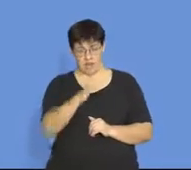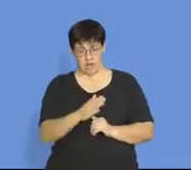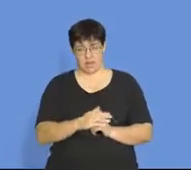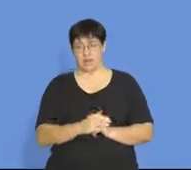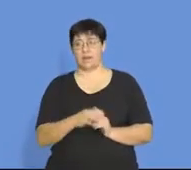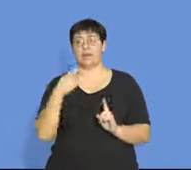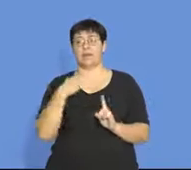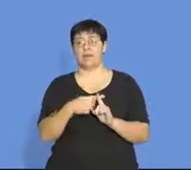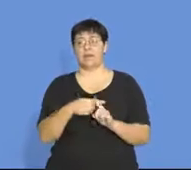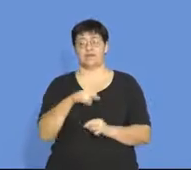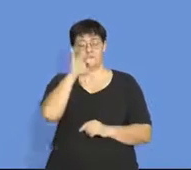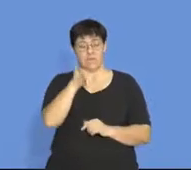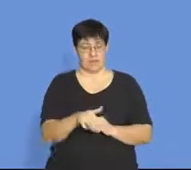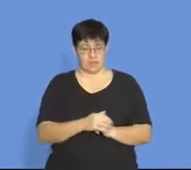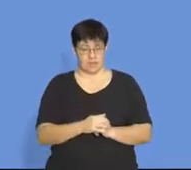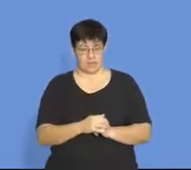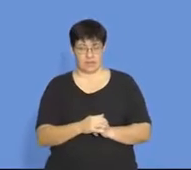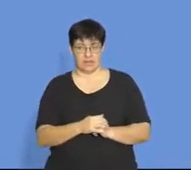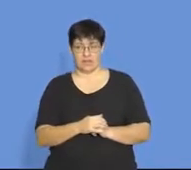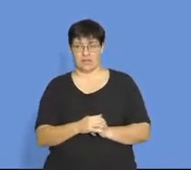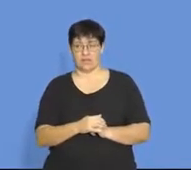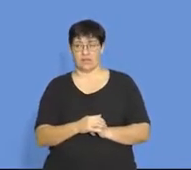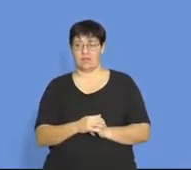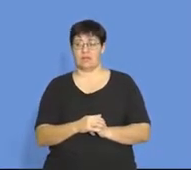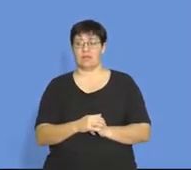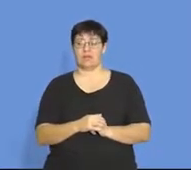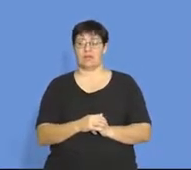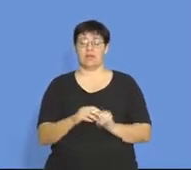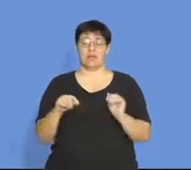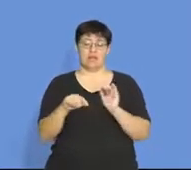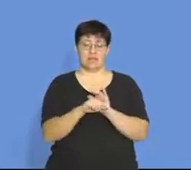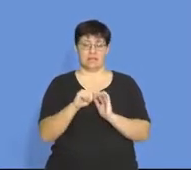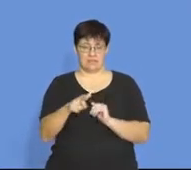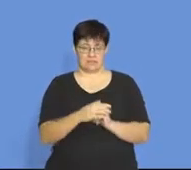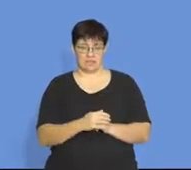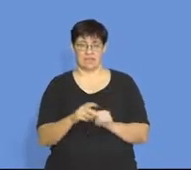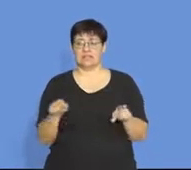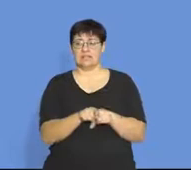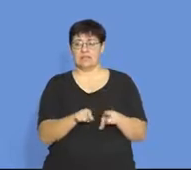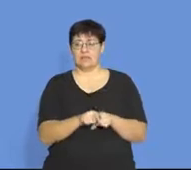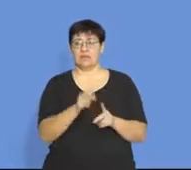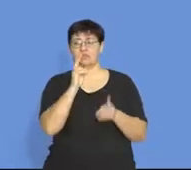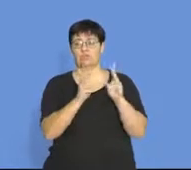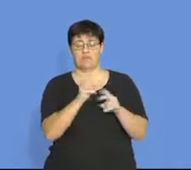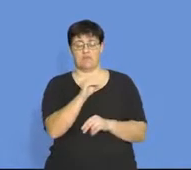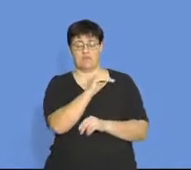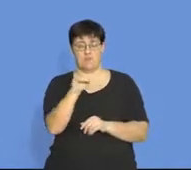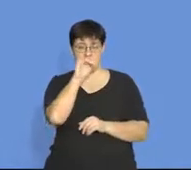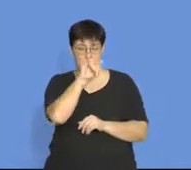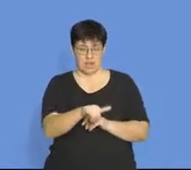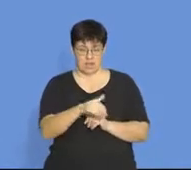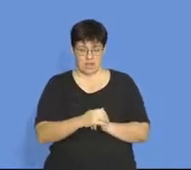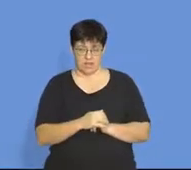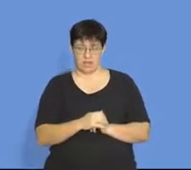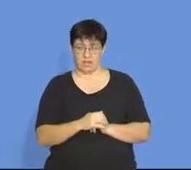y plus y equal to negative 7, right? So this will be the same as 12